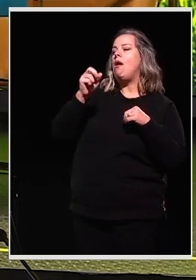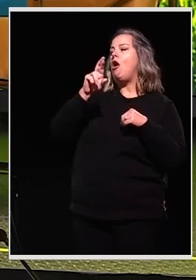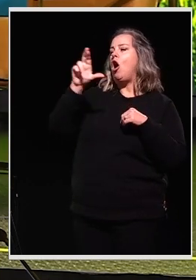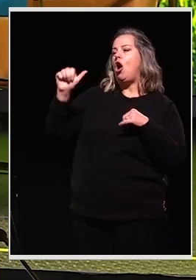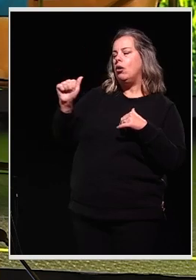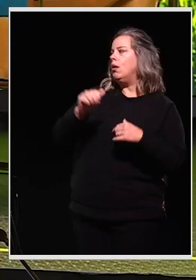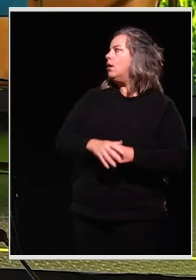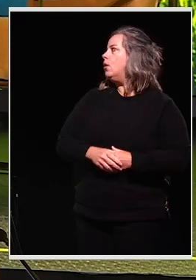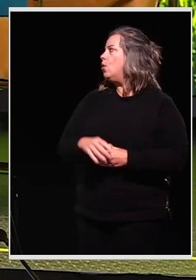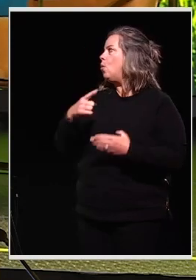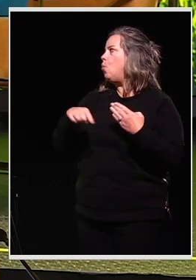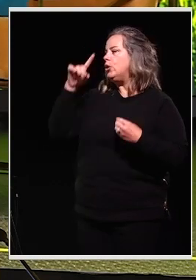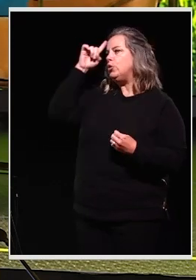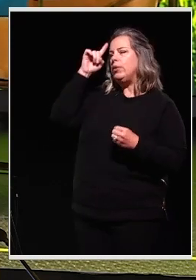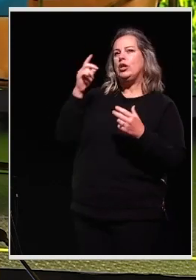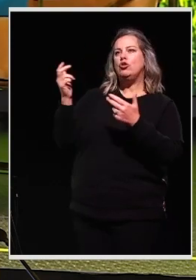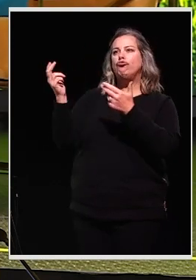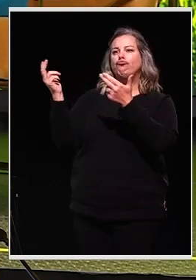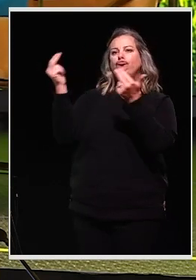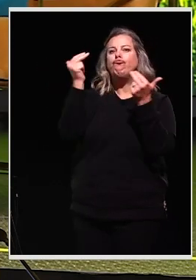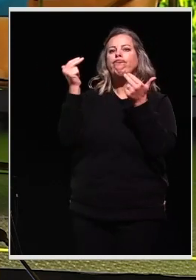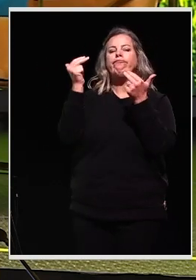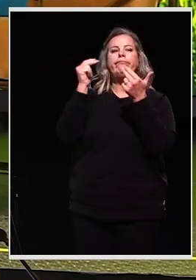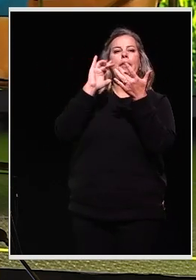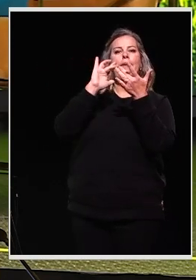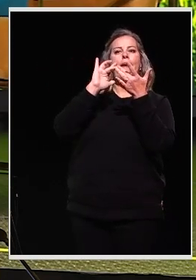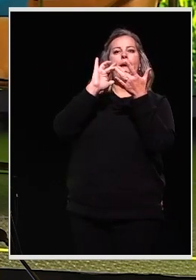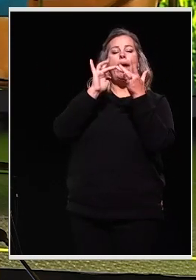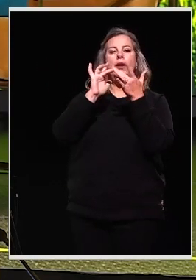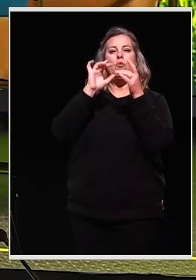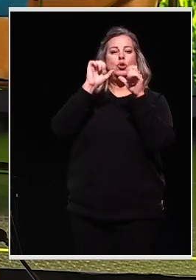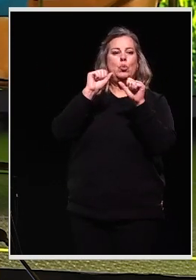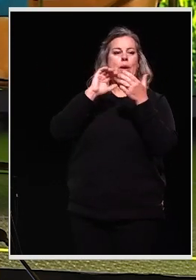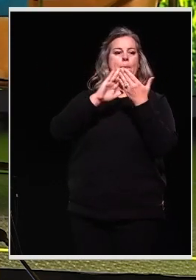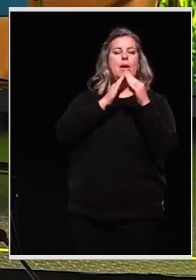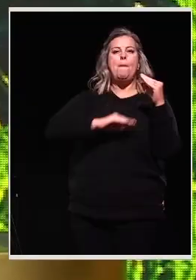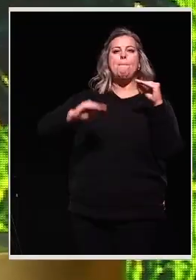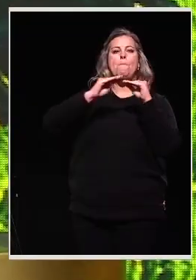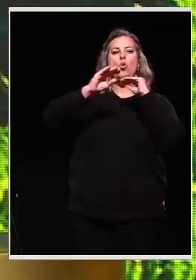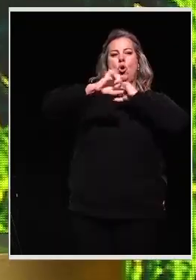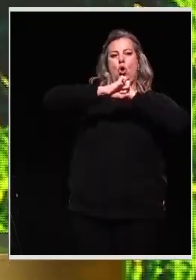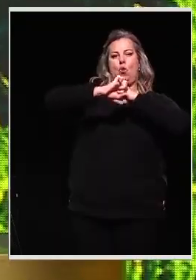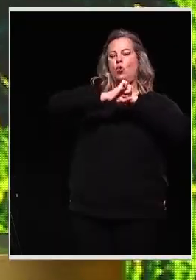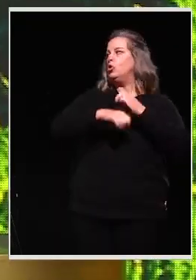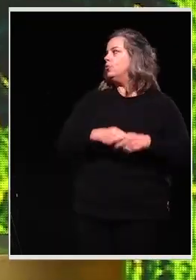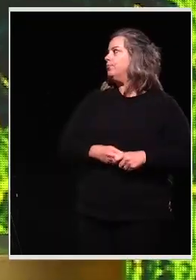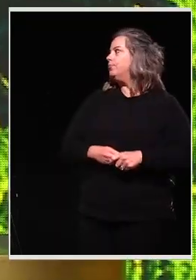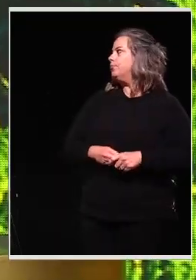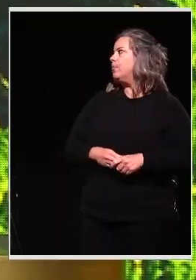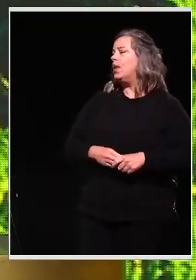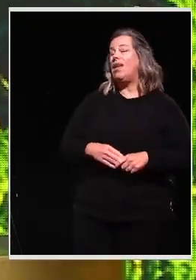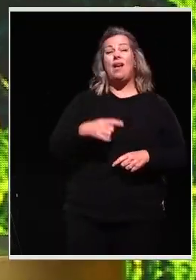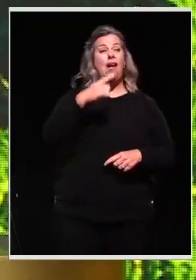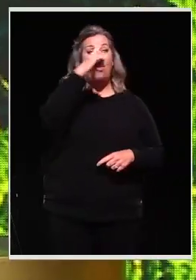are you doing to bring in the network so that there can be commercialization of this? Yeah, I think that's such an important piece, because